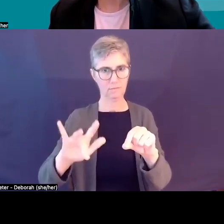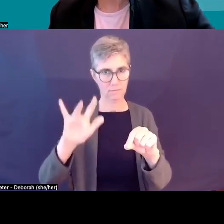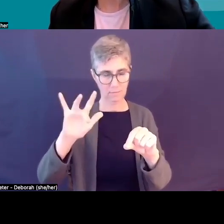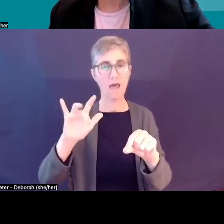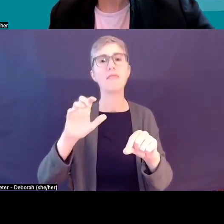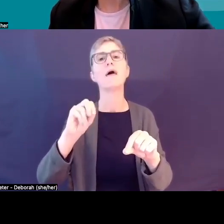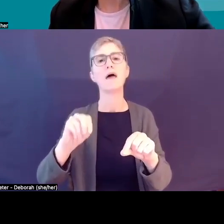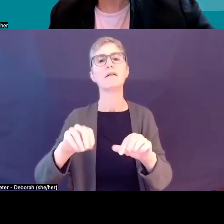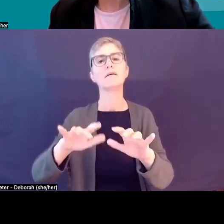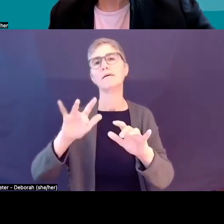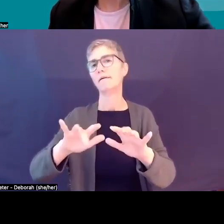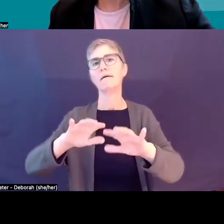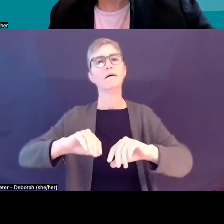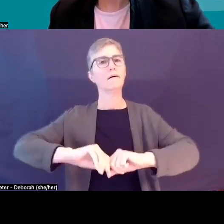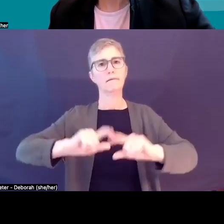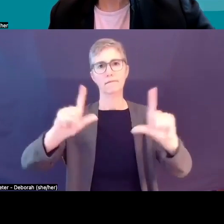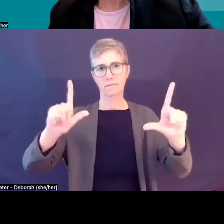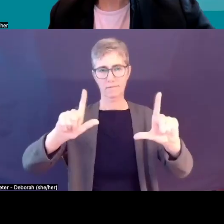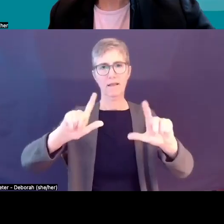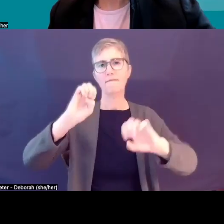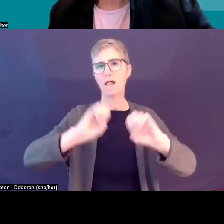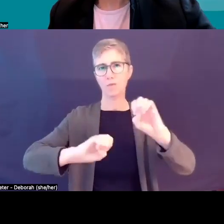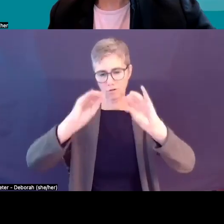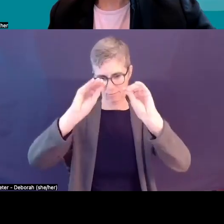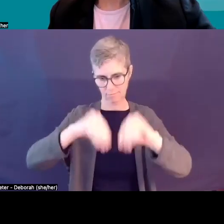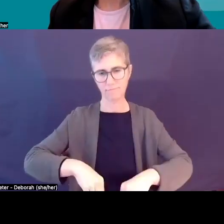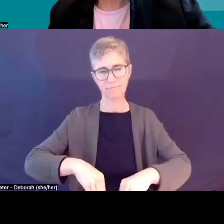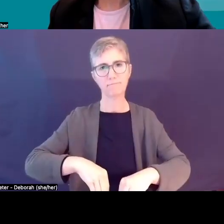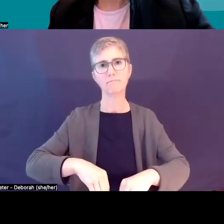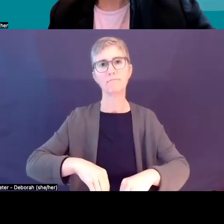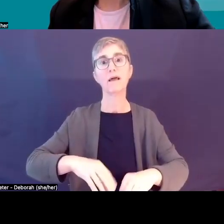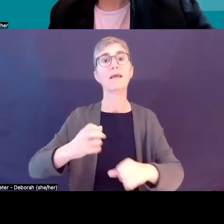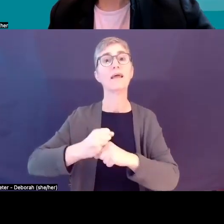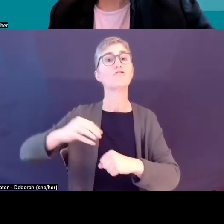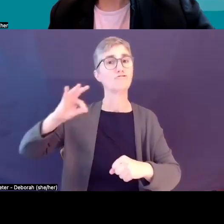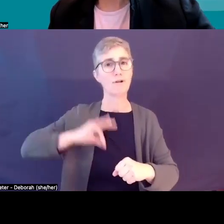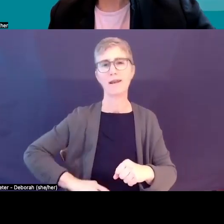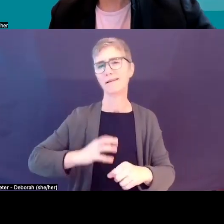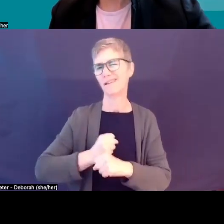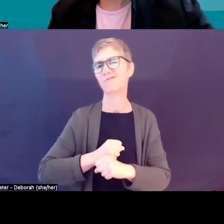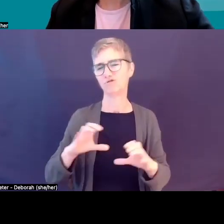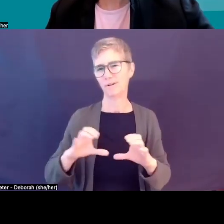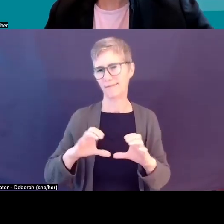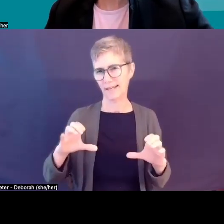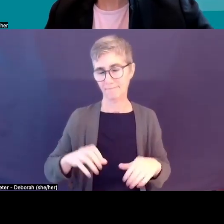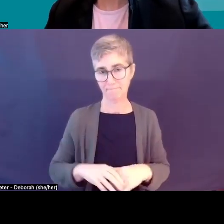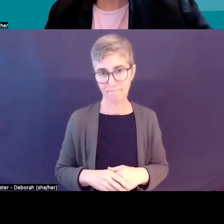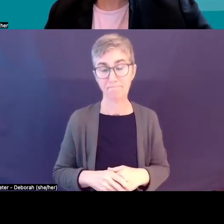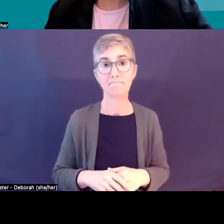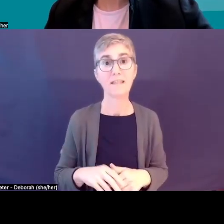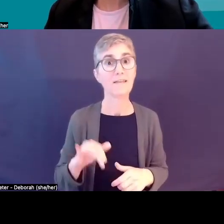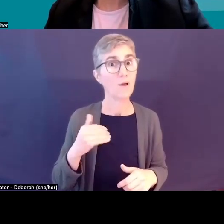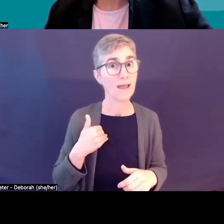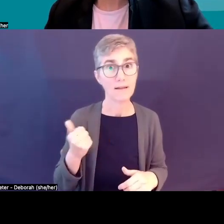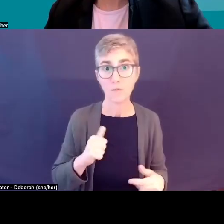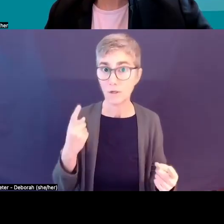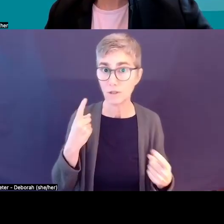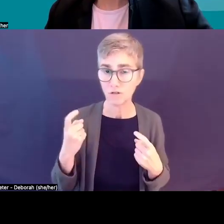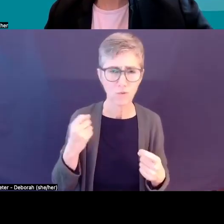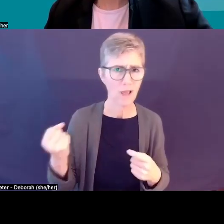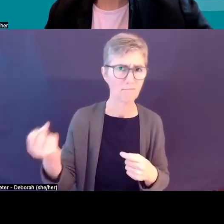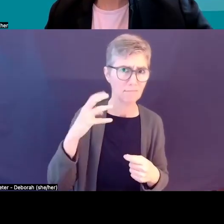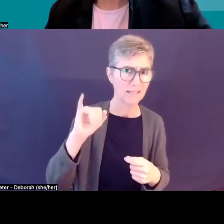credit and your certificate. So if you have any questions about that, you can certainly email